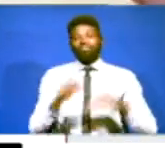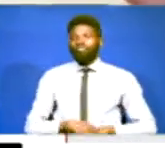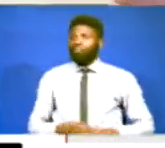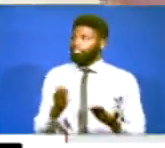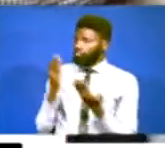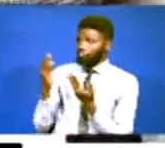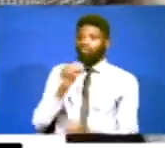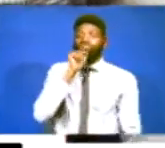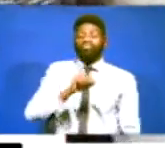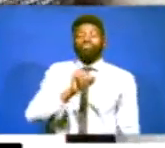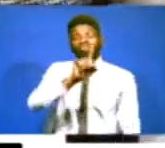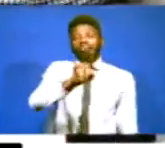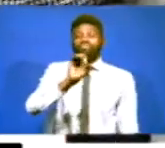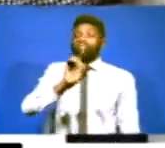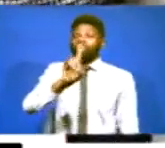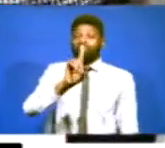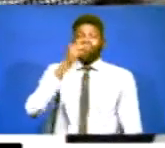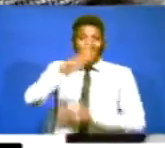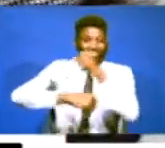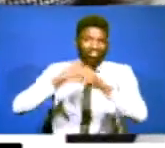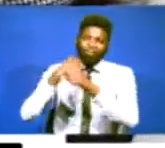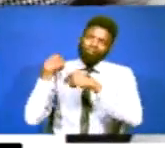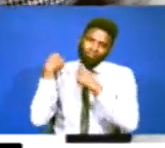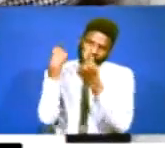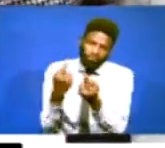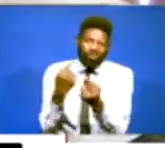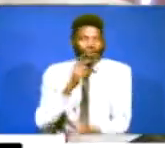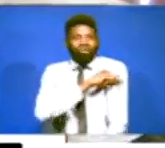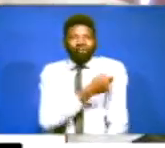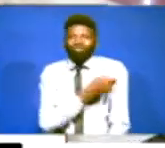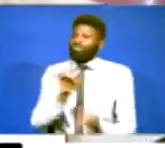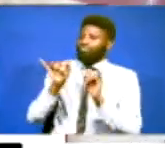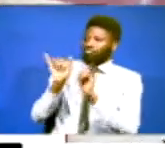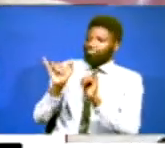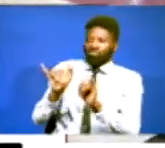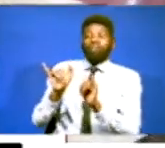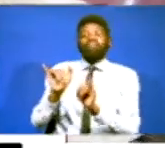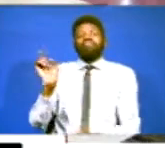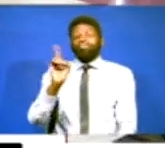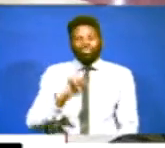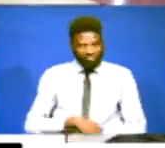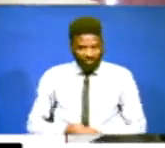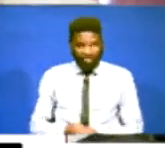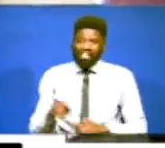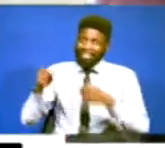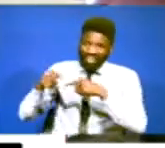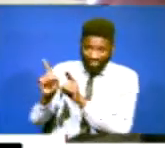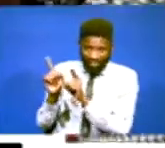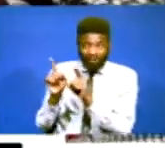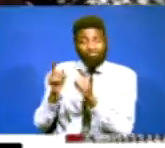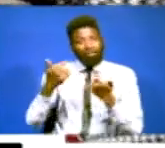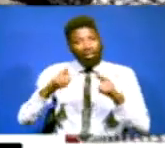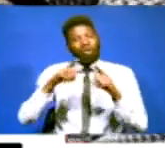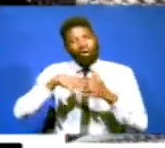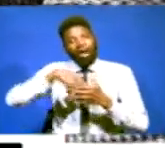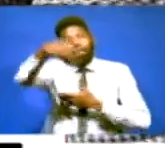101-year-old Mukami Kimathi, who has been receiving medical attention at a hospital in Nairobi, was reportedly not allowed to leave the